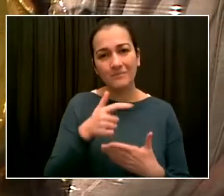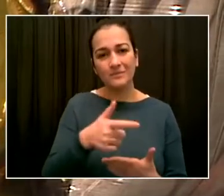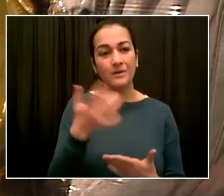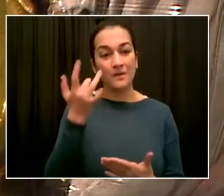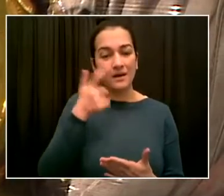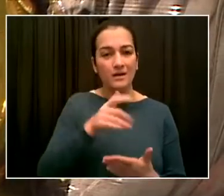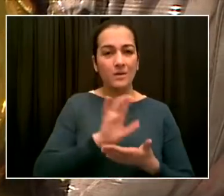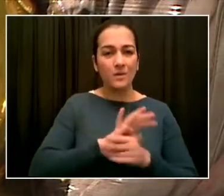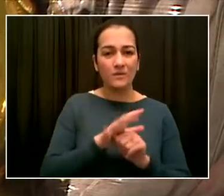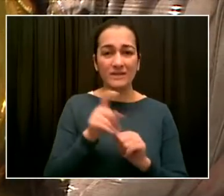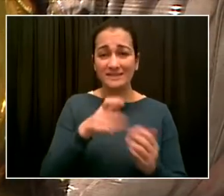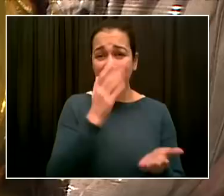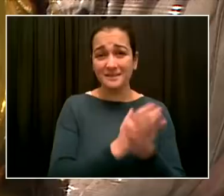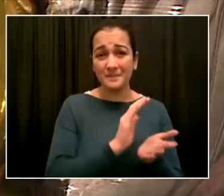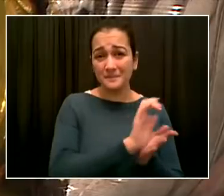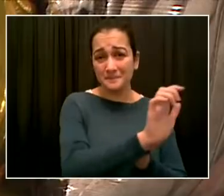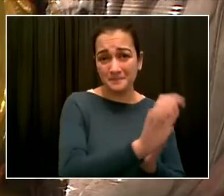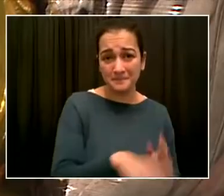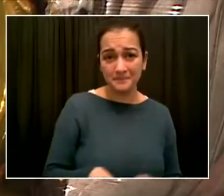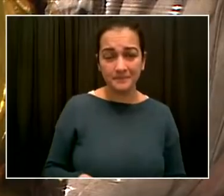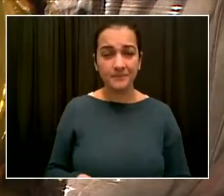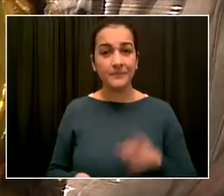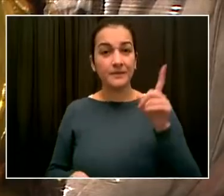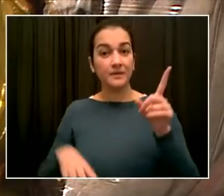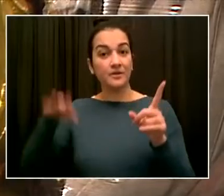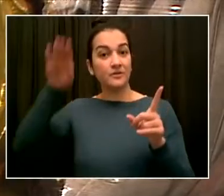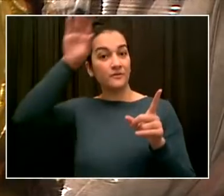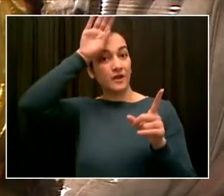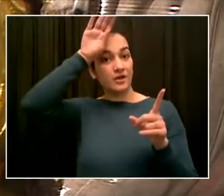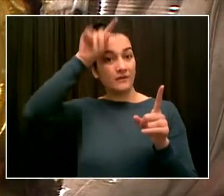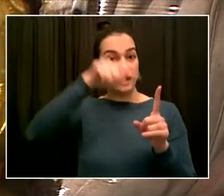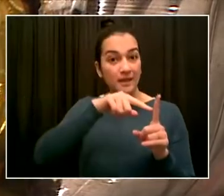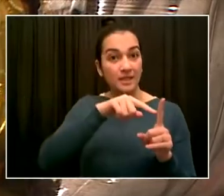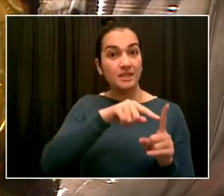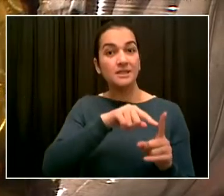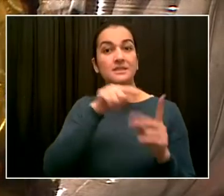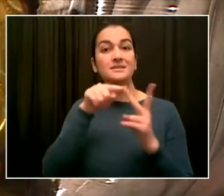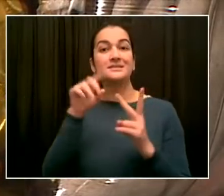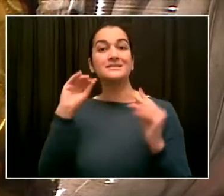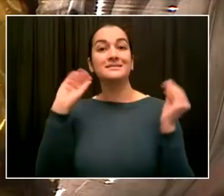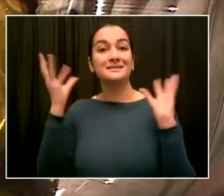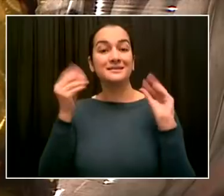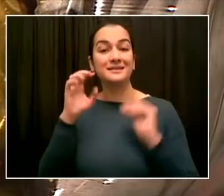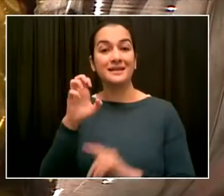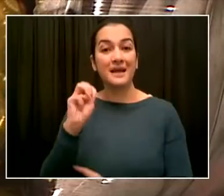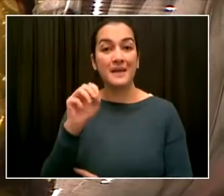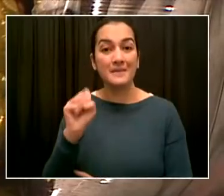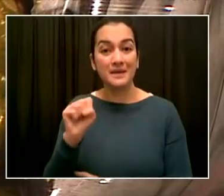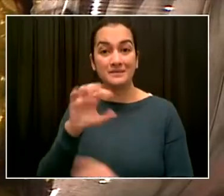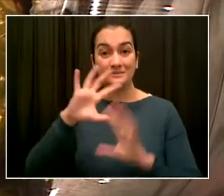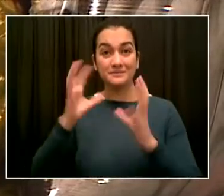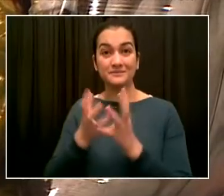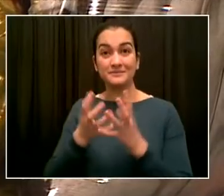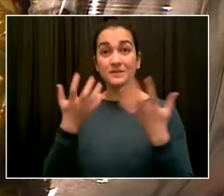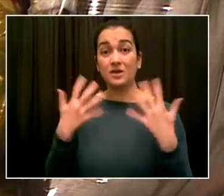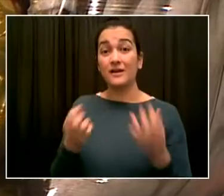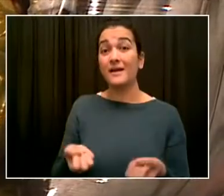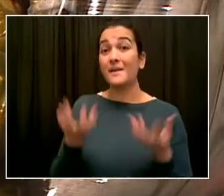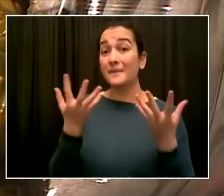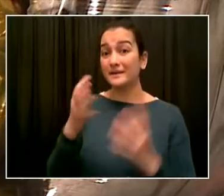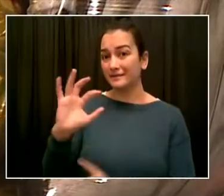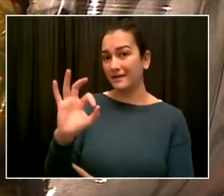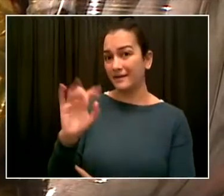EMS and firefighting, is at 91%. That's amazing. NYPD, 87%. Those are both going to go up. I feel really good